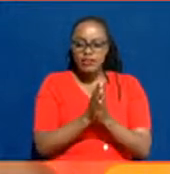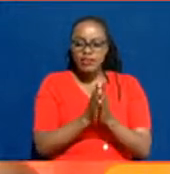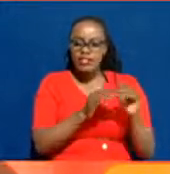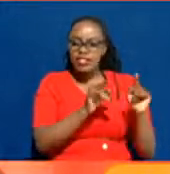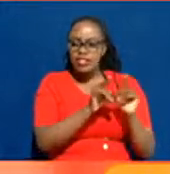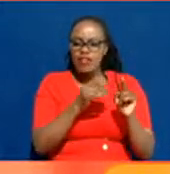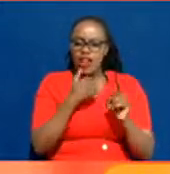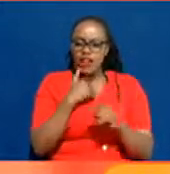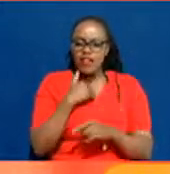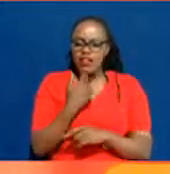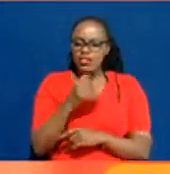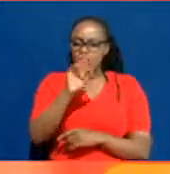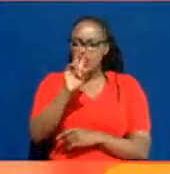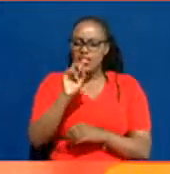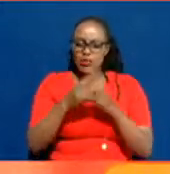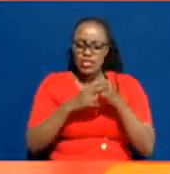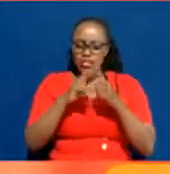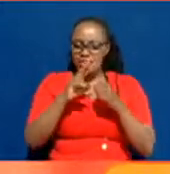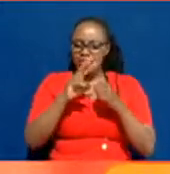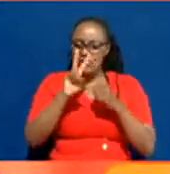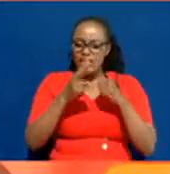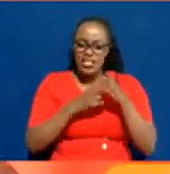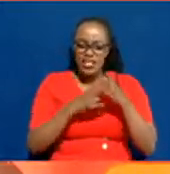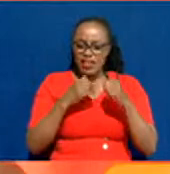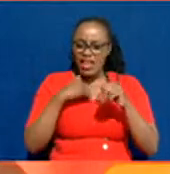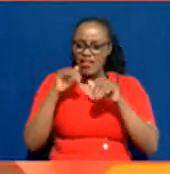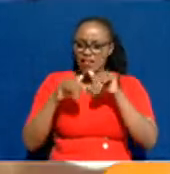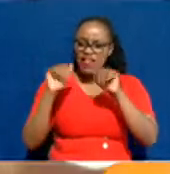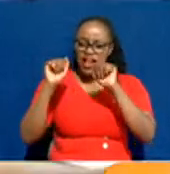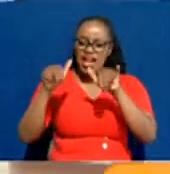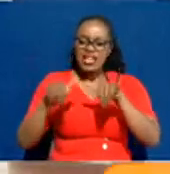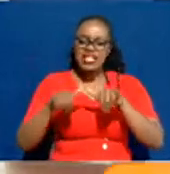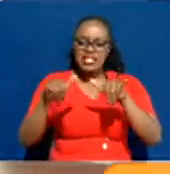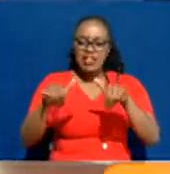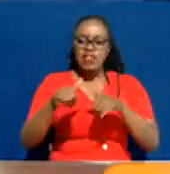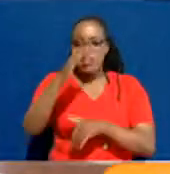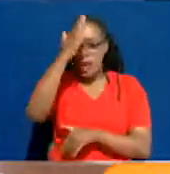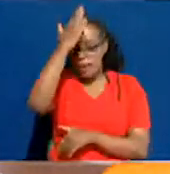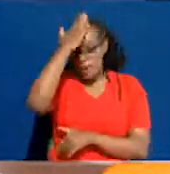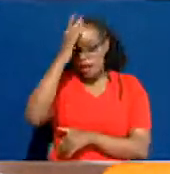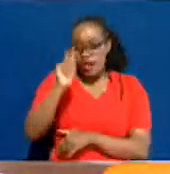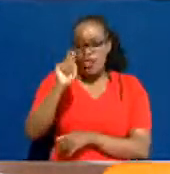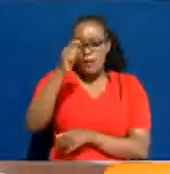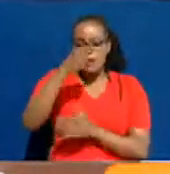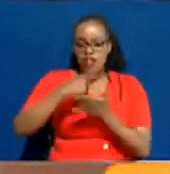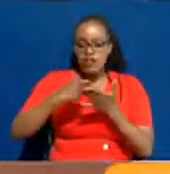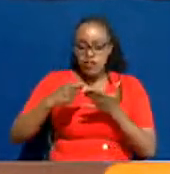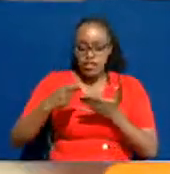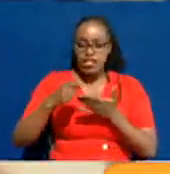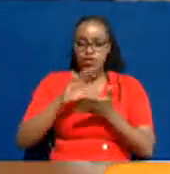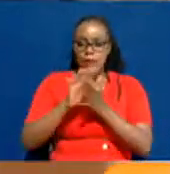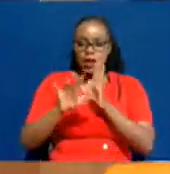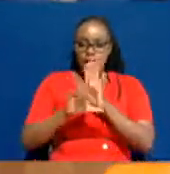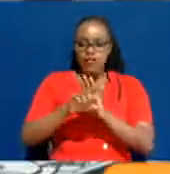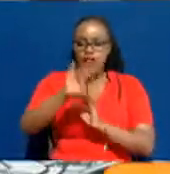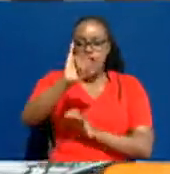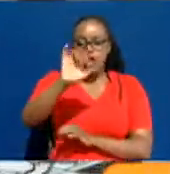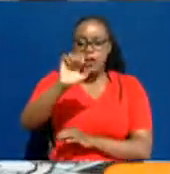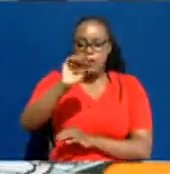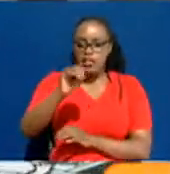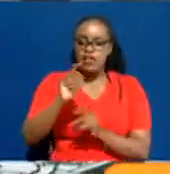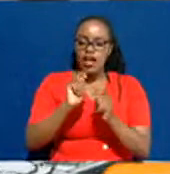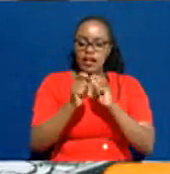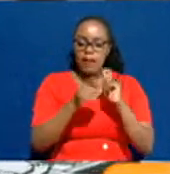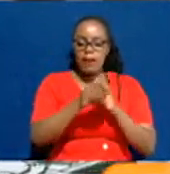atakuwa 2027. Anaweza kuwa hayuko. On Monday, the president signed into law the IEBC Amendment